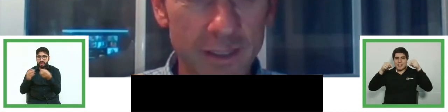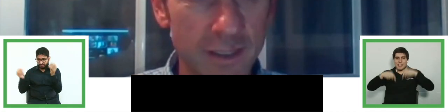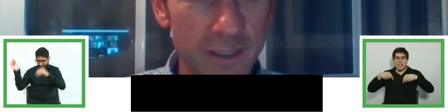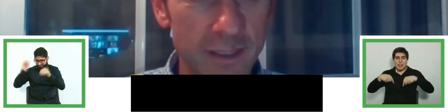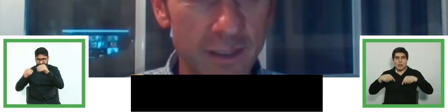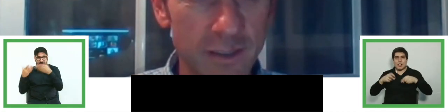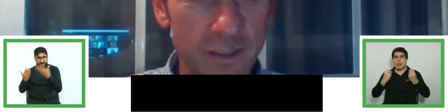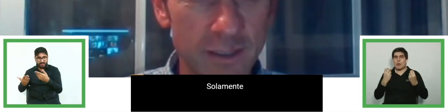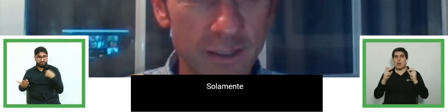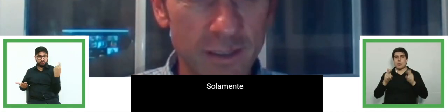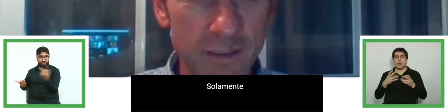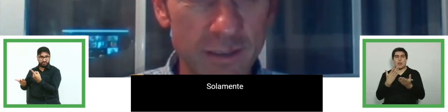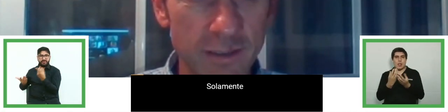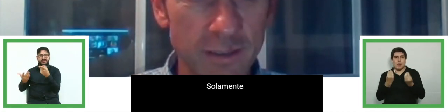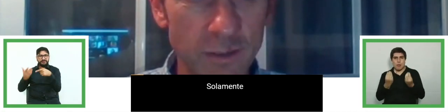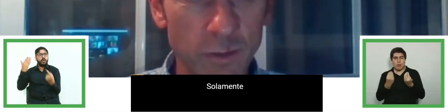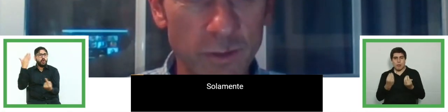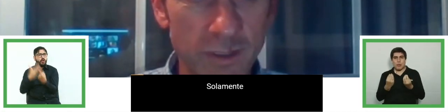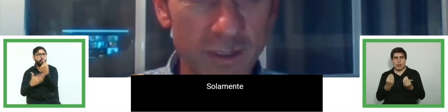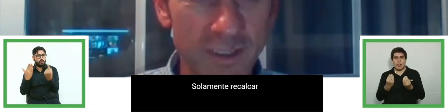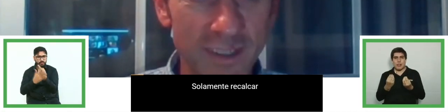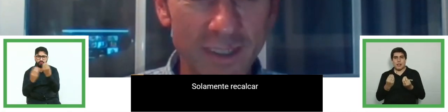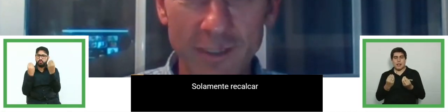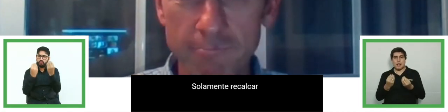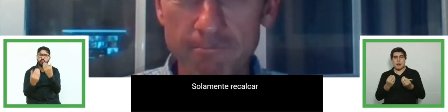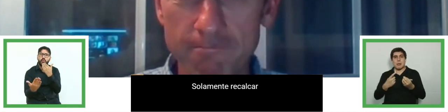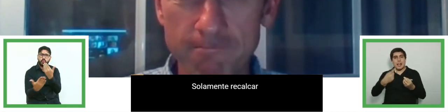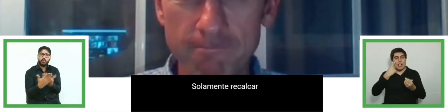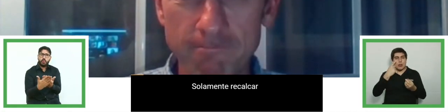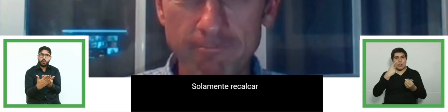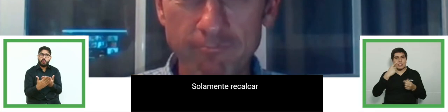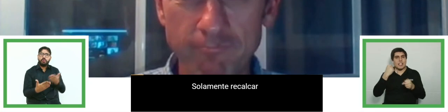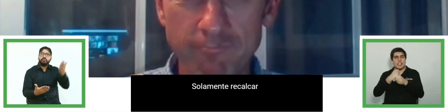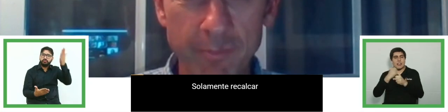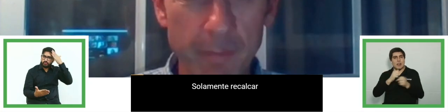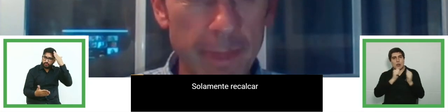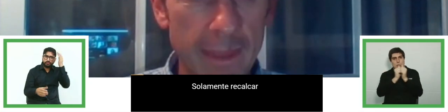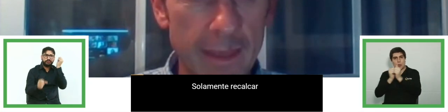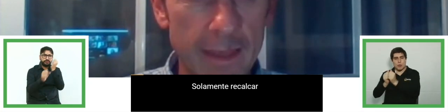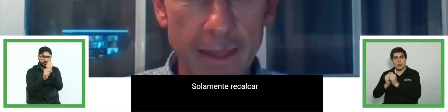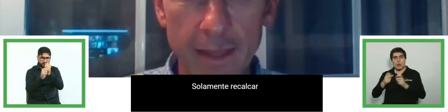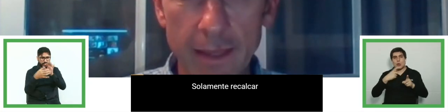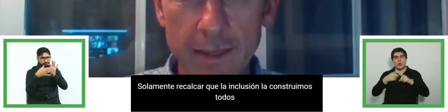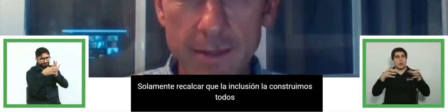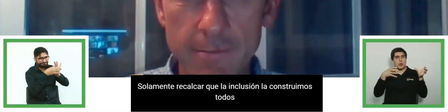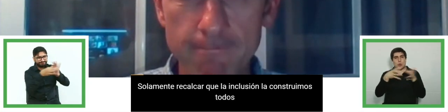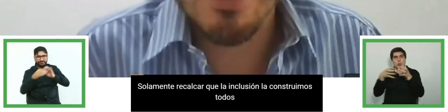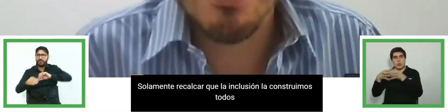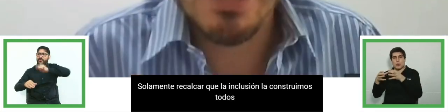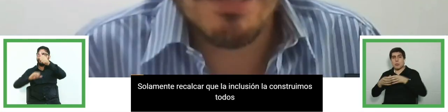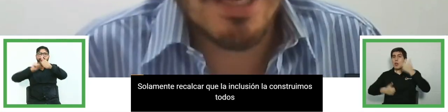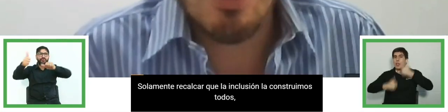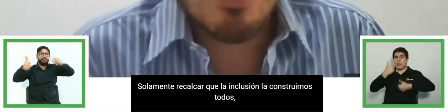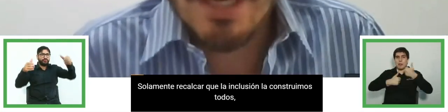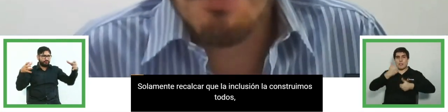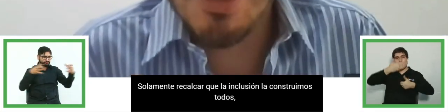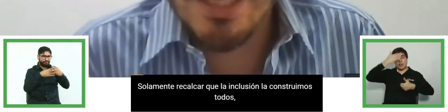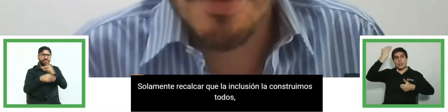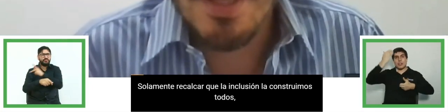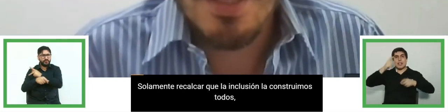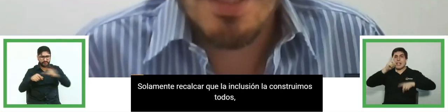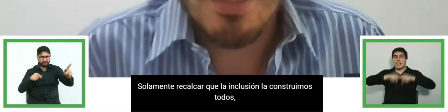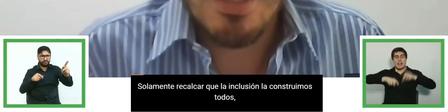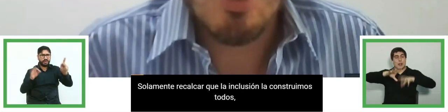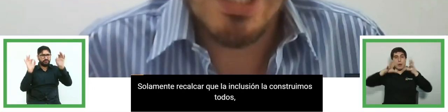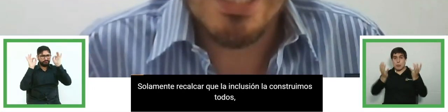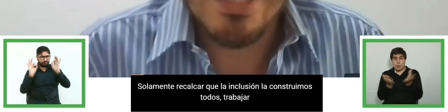to transfer knowledge and work together with many organizations and professionals which are very outstanding at well, and I hope this